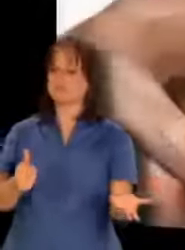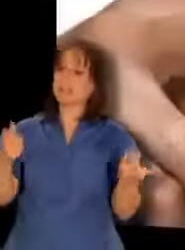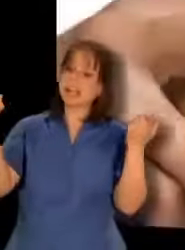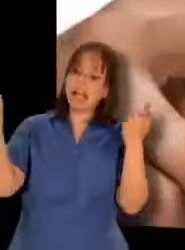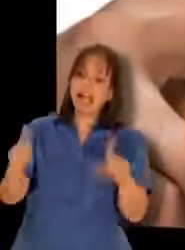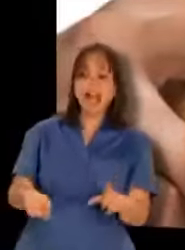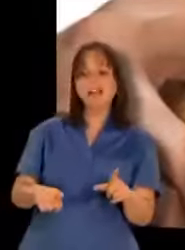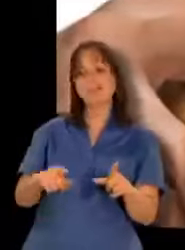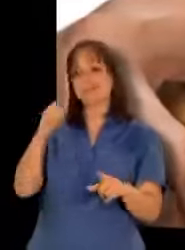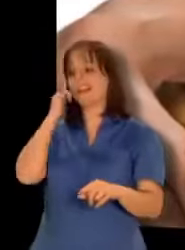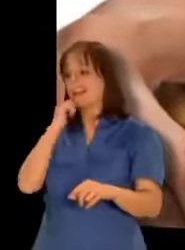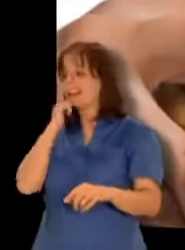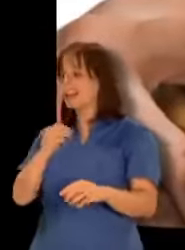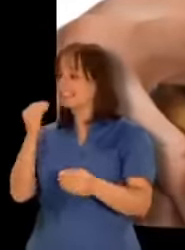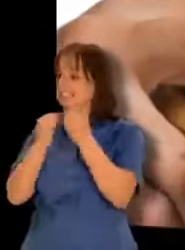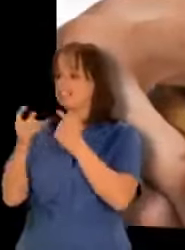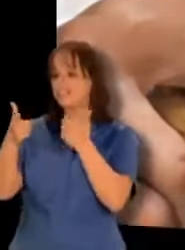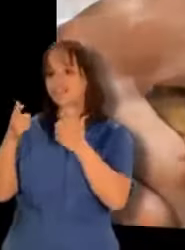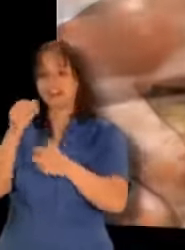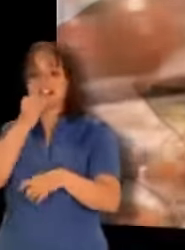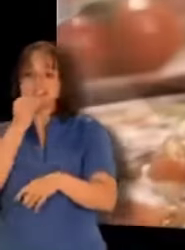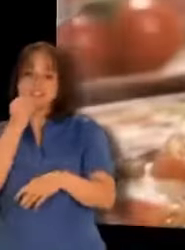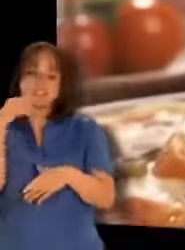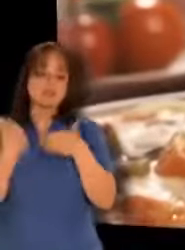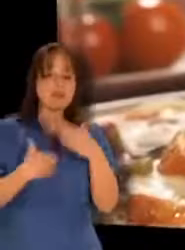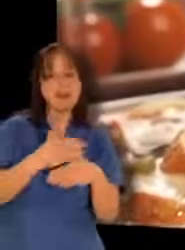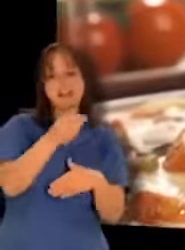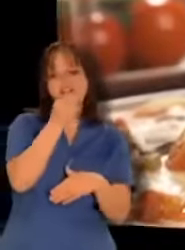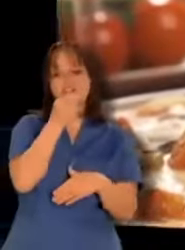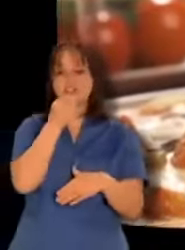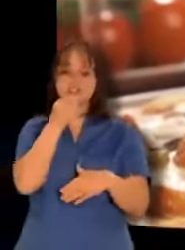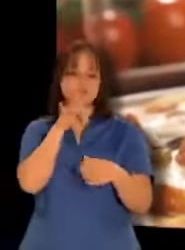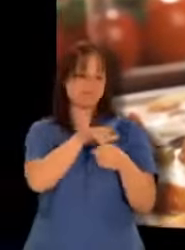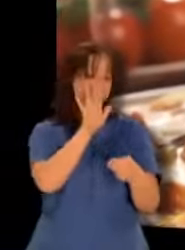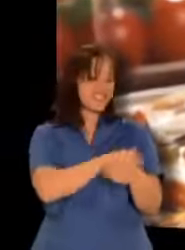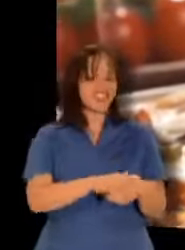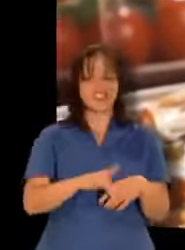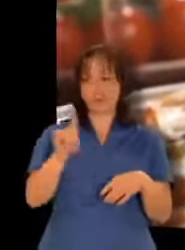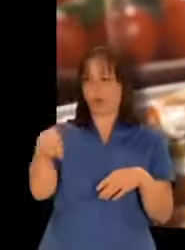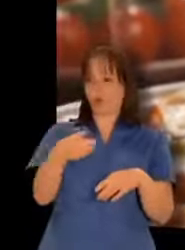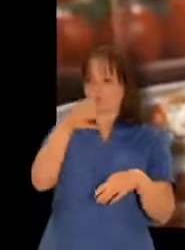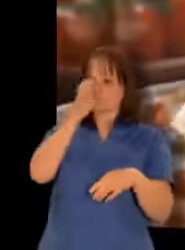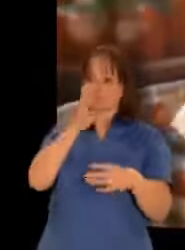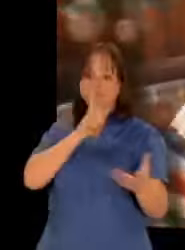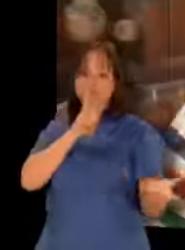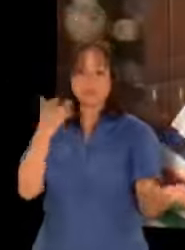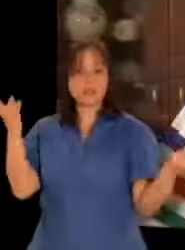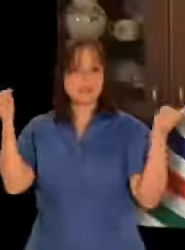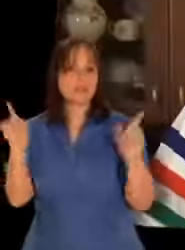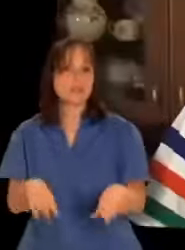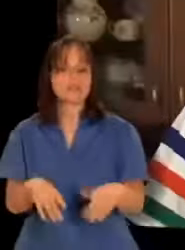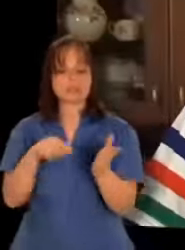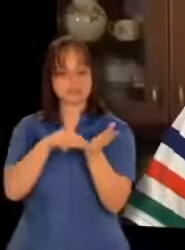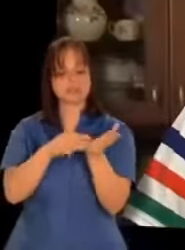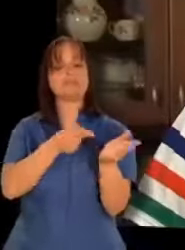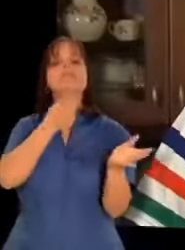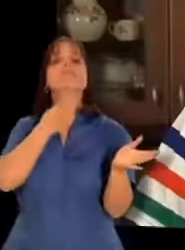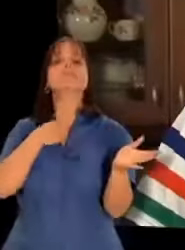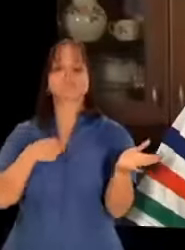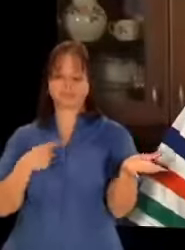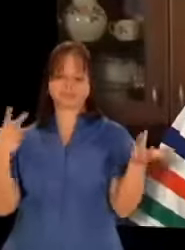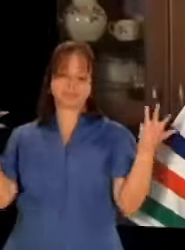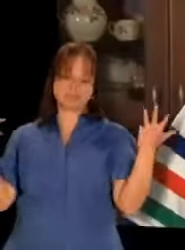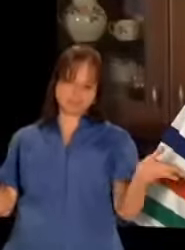consists of fast food, processed food, and soft drinks. About the only time they drink water is to swallow their